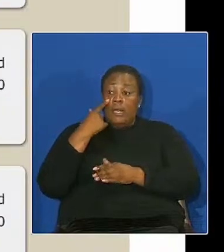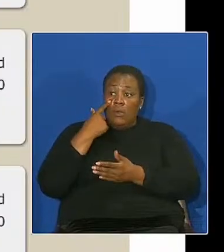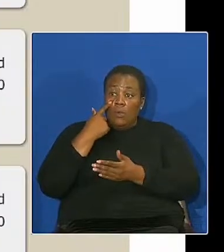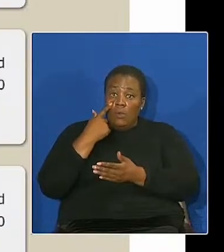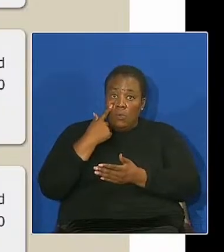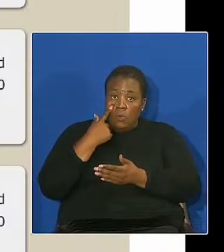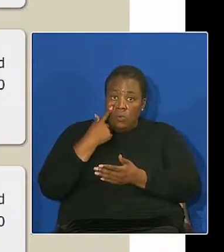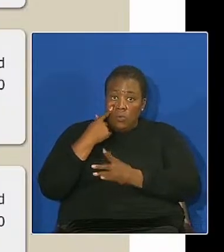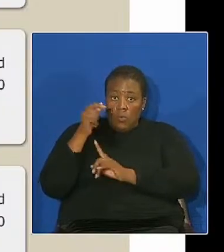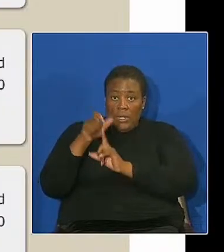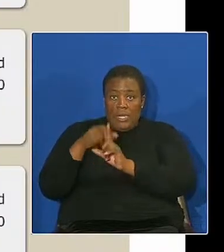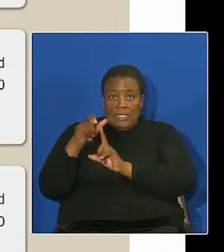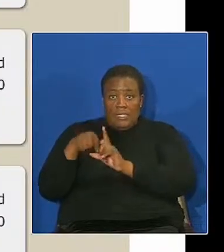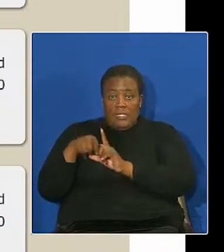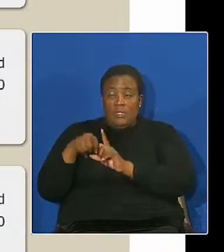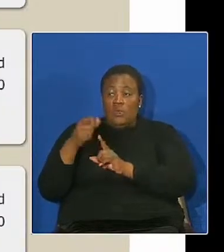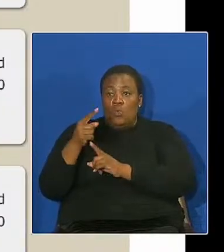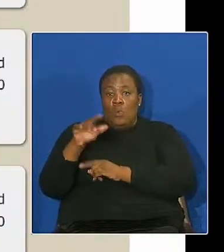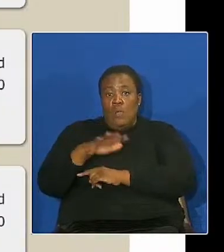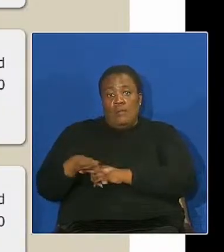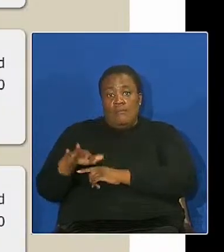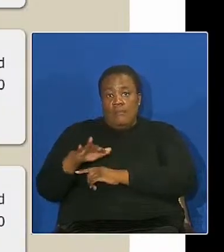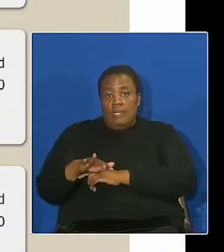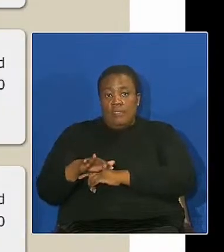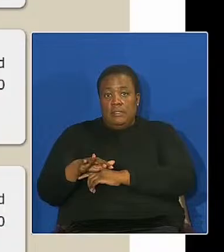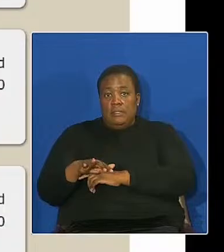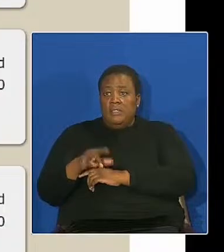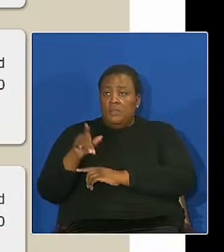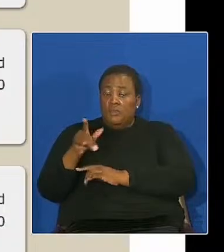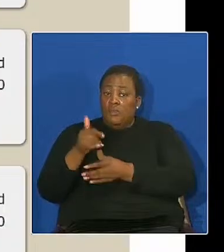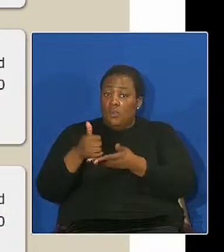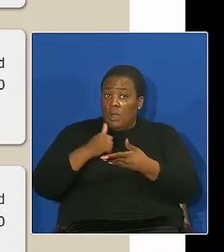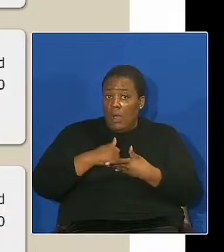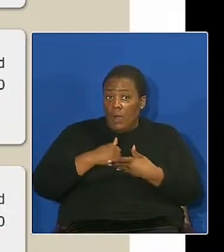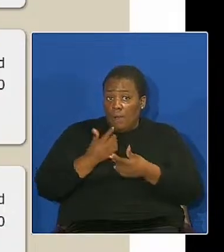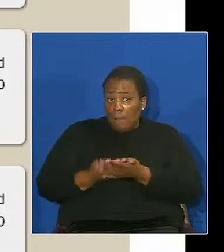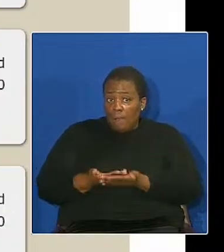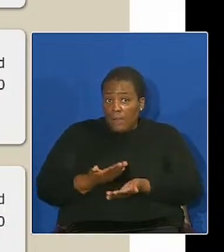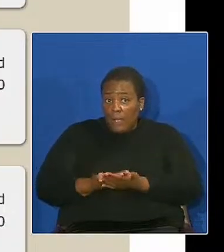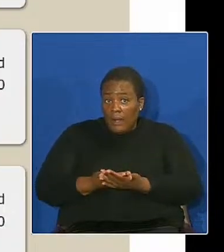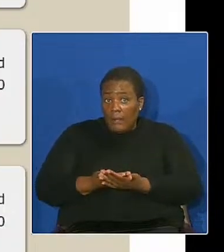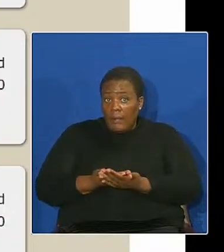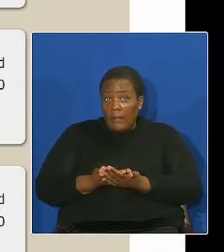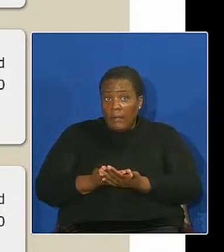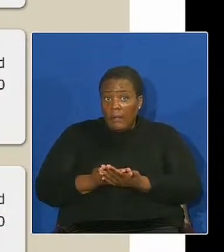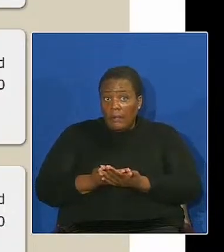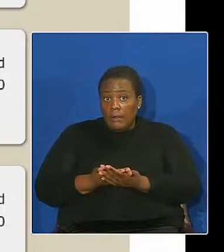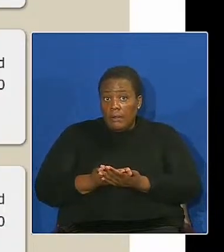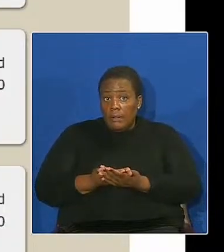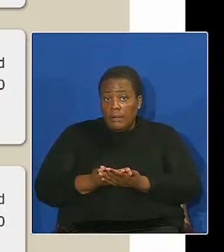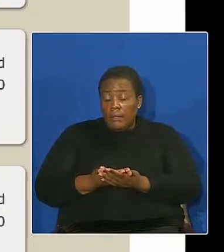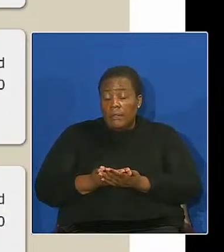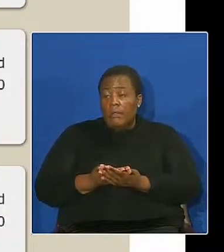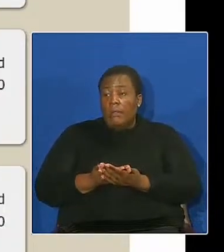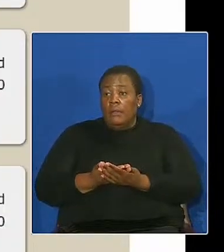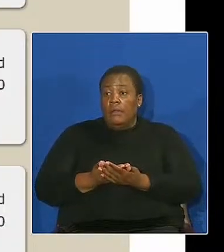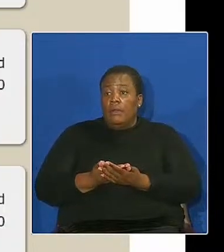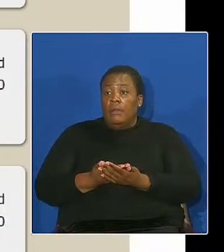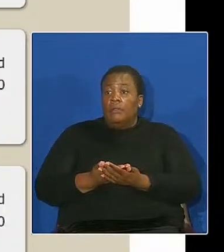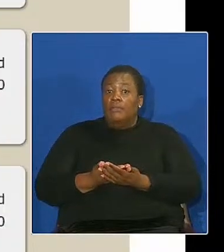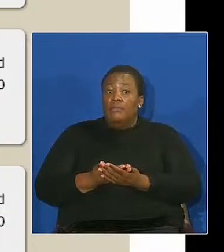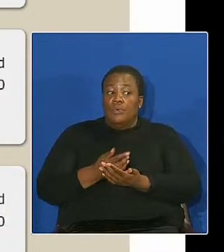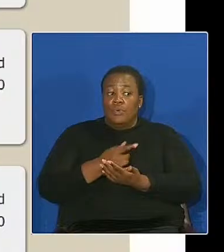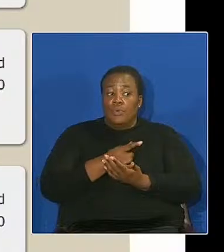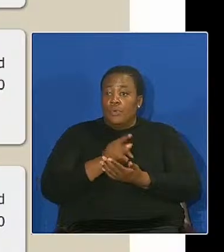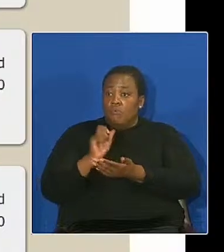witnesses to one place. Would you assist me?" Then that message